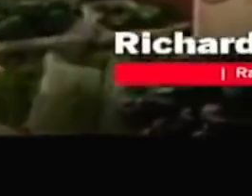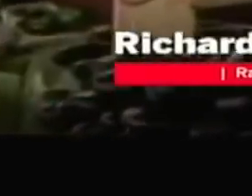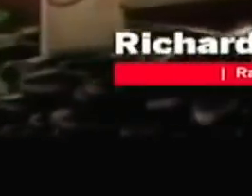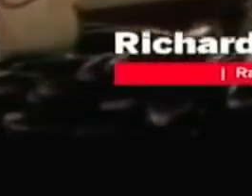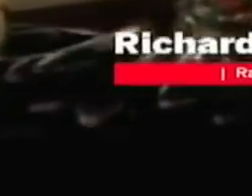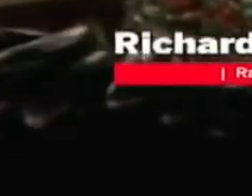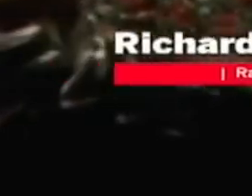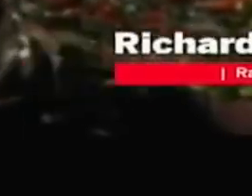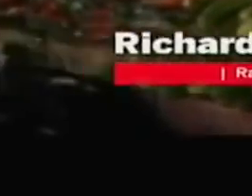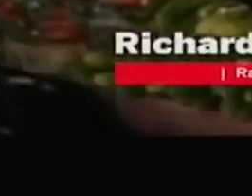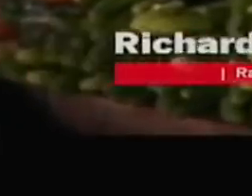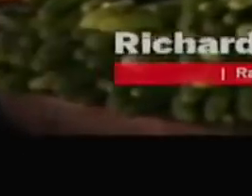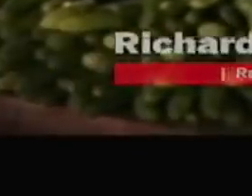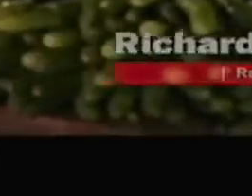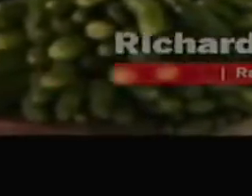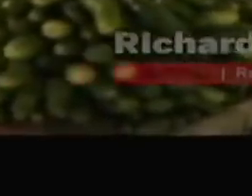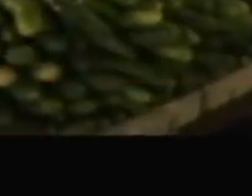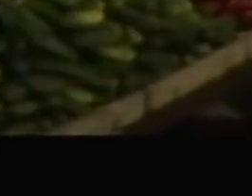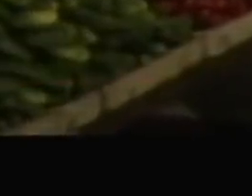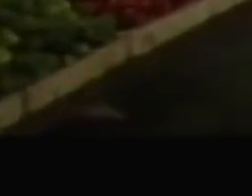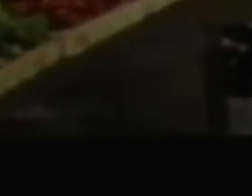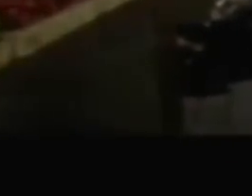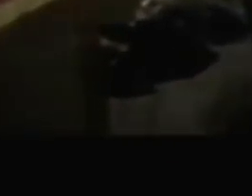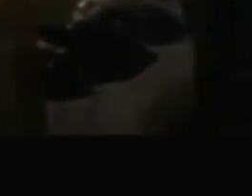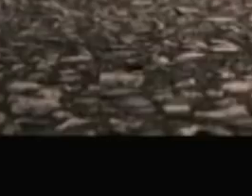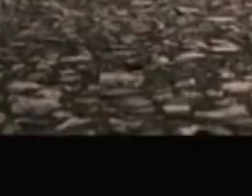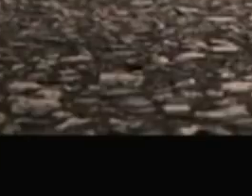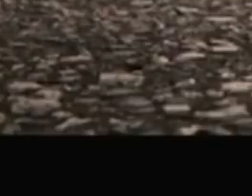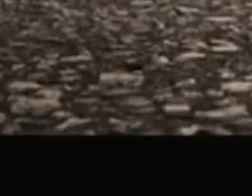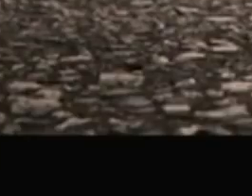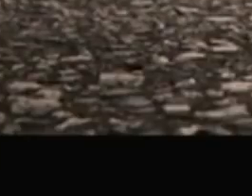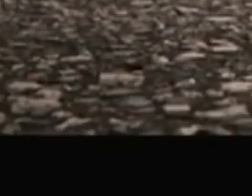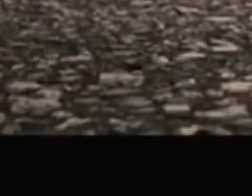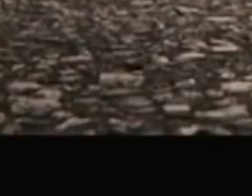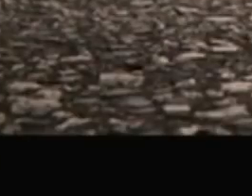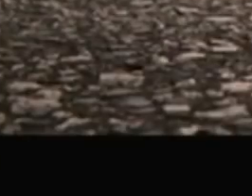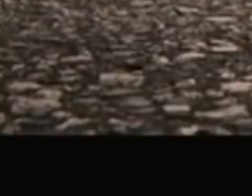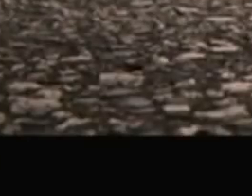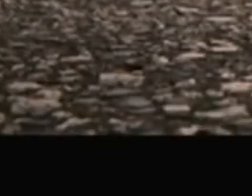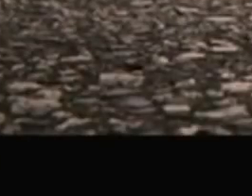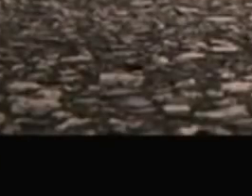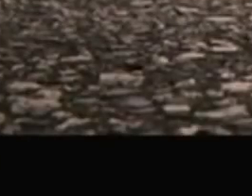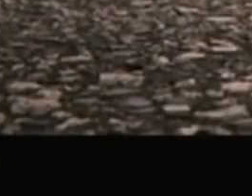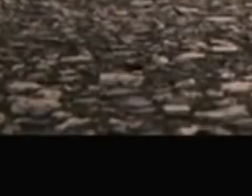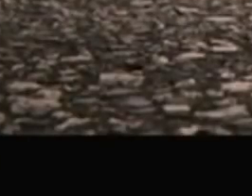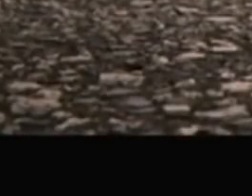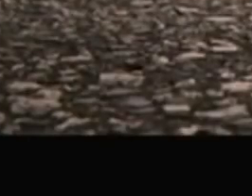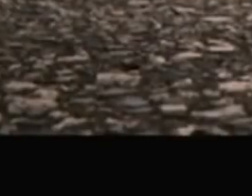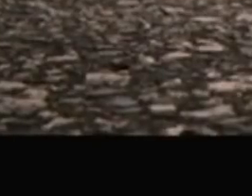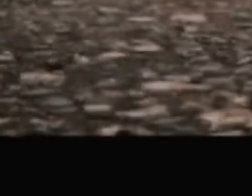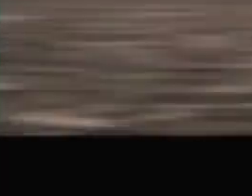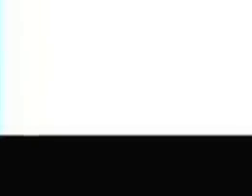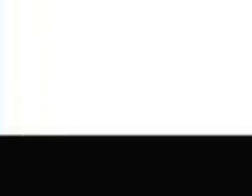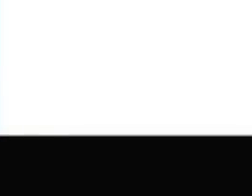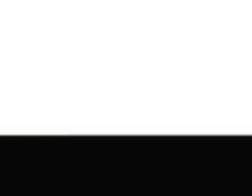were in Arima, this week we're in Shagwanas, and we're here to find out your questions and your